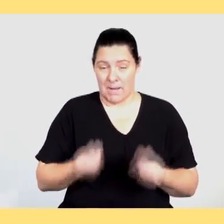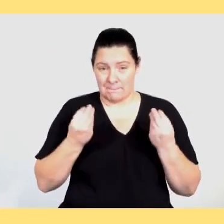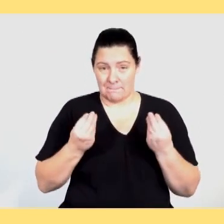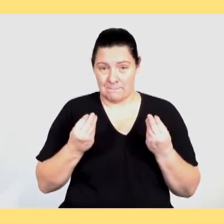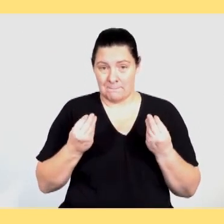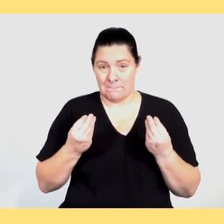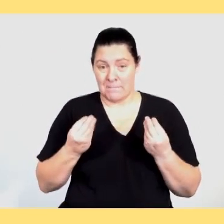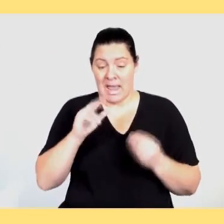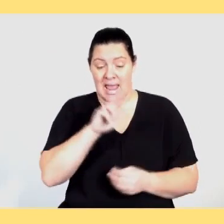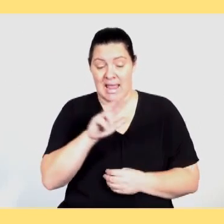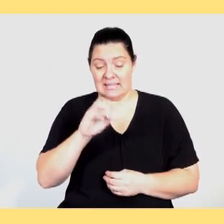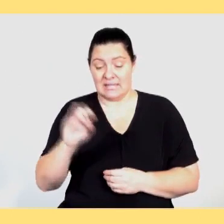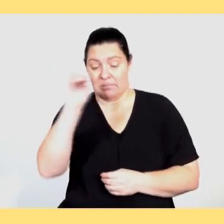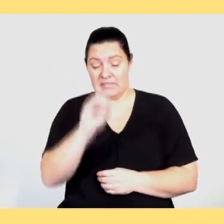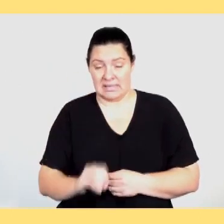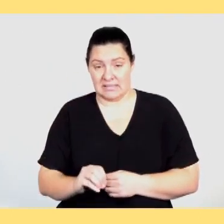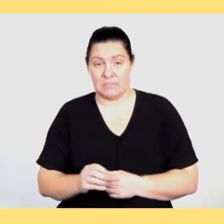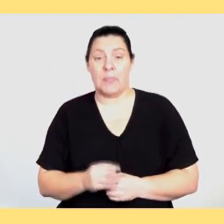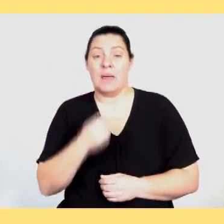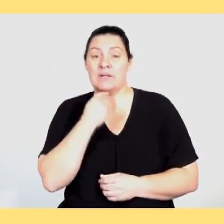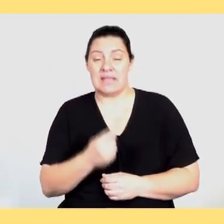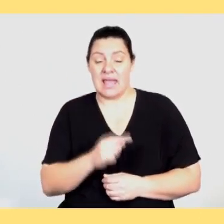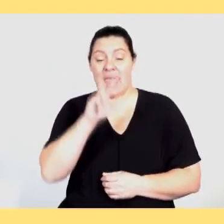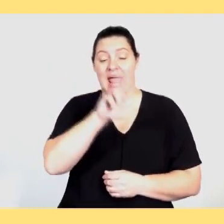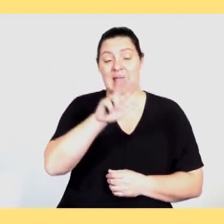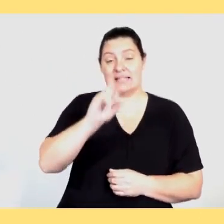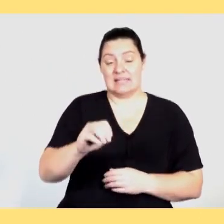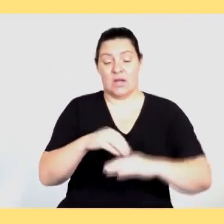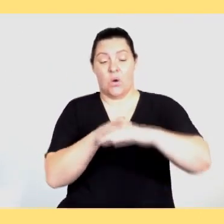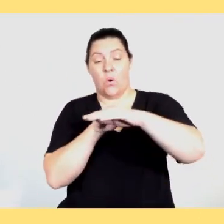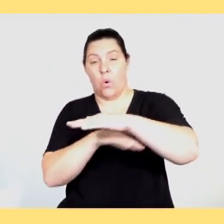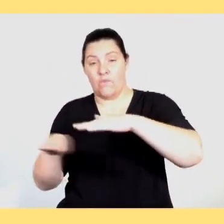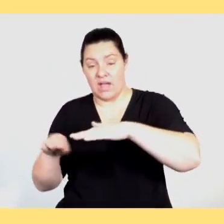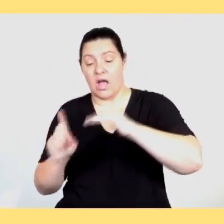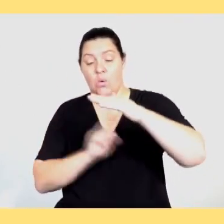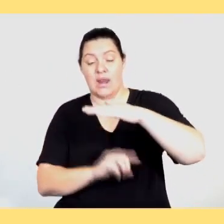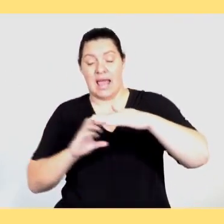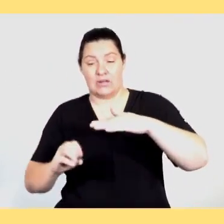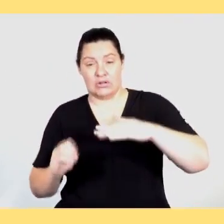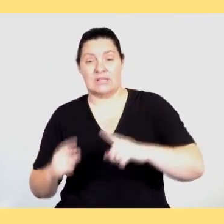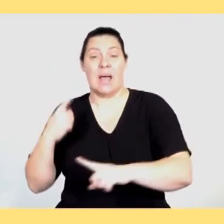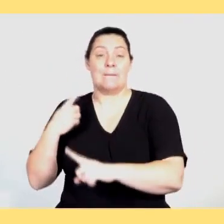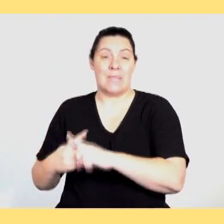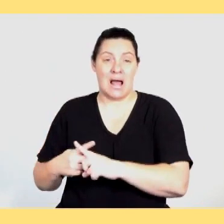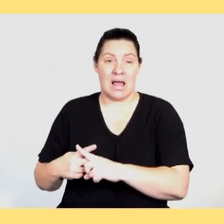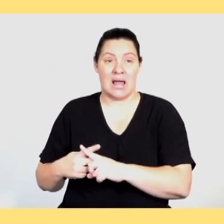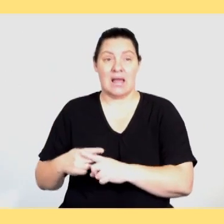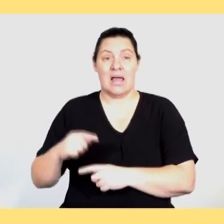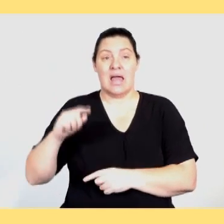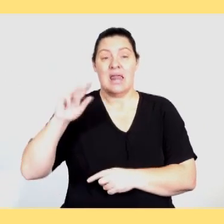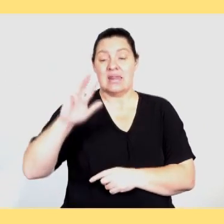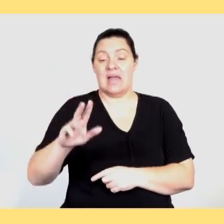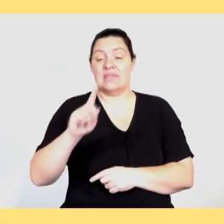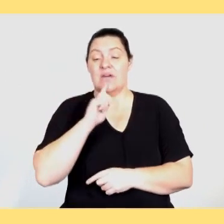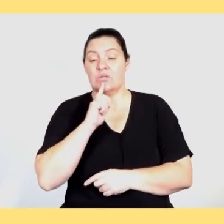get my 80%, so I'm going to say 80 over 100 multiplied